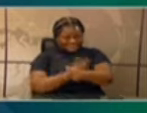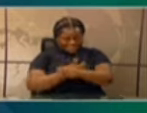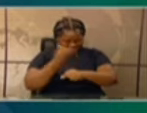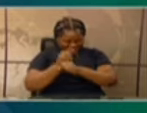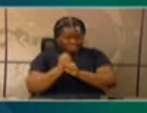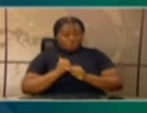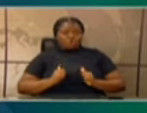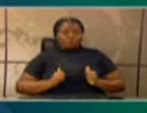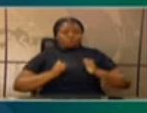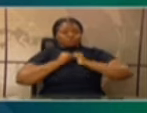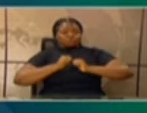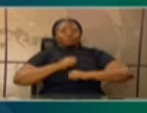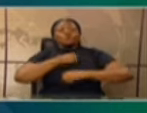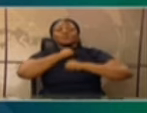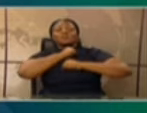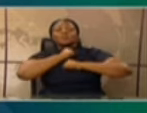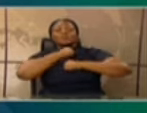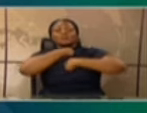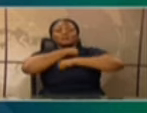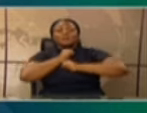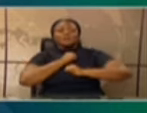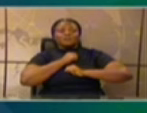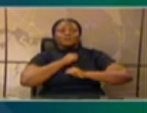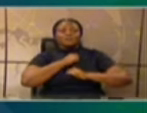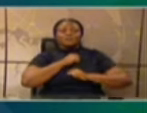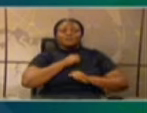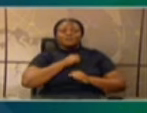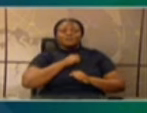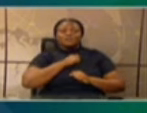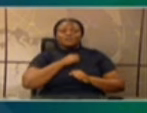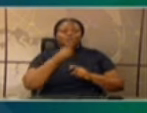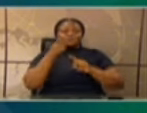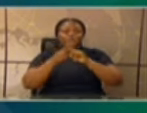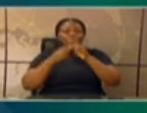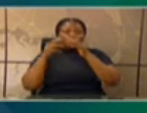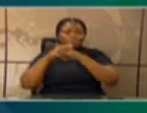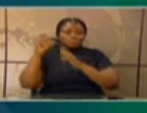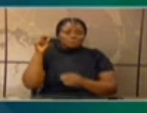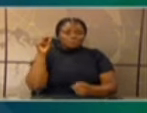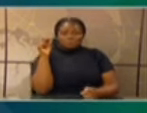Suit a shashet. A bow tie. If you just approach any America for